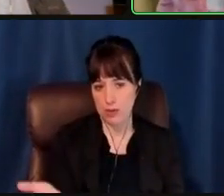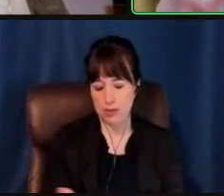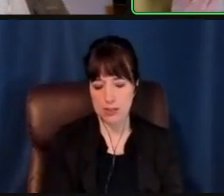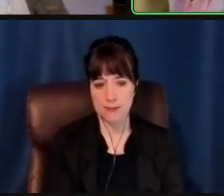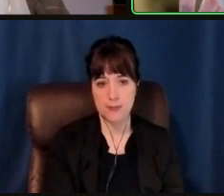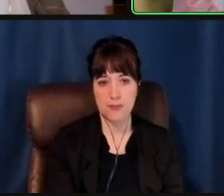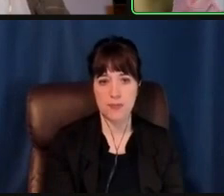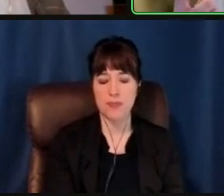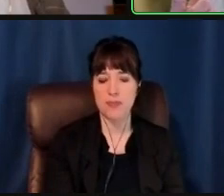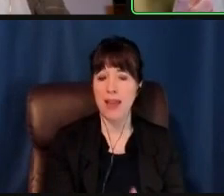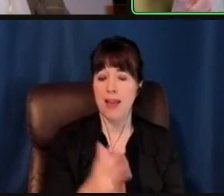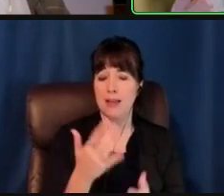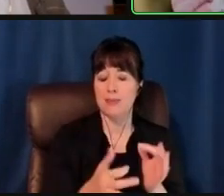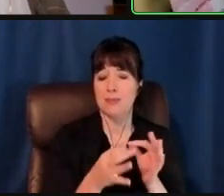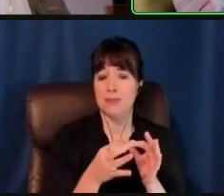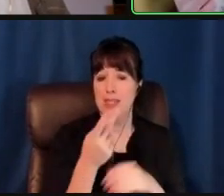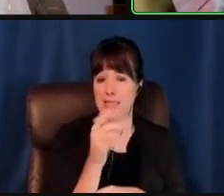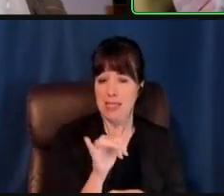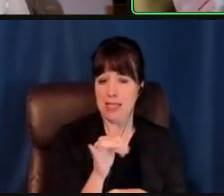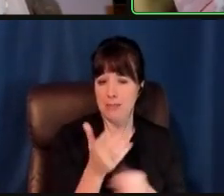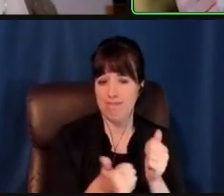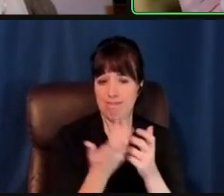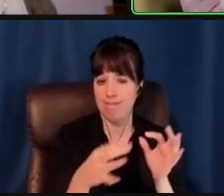The key there is that